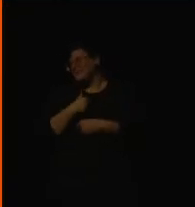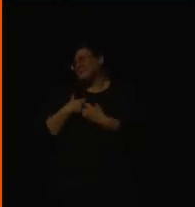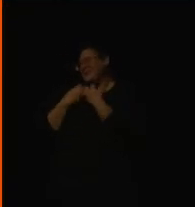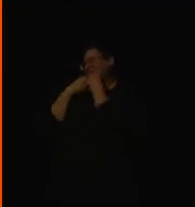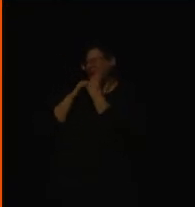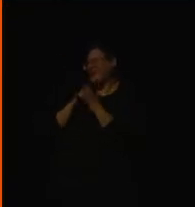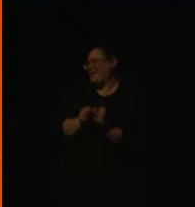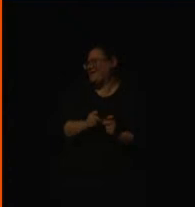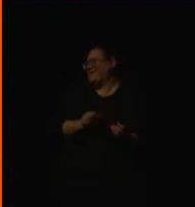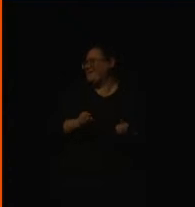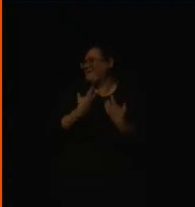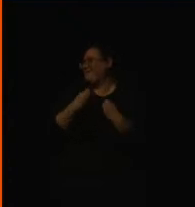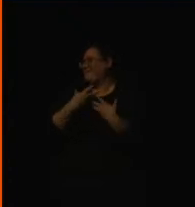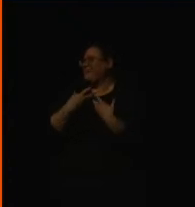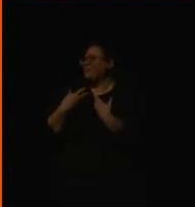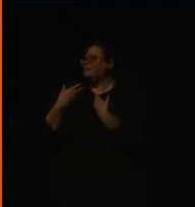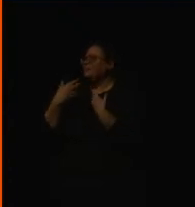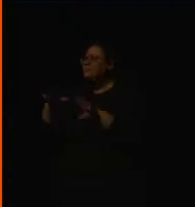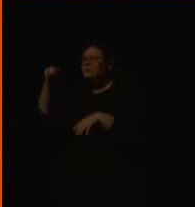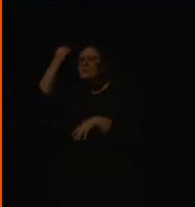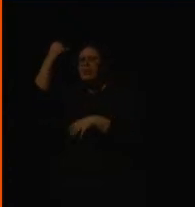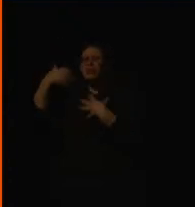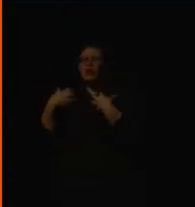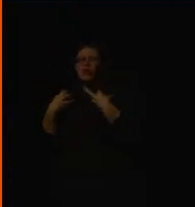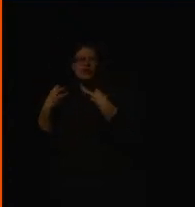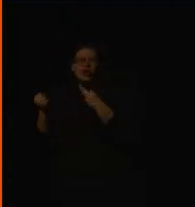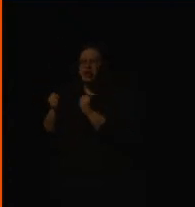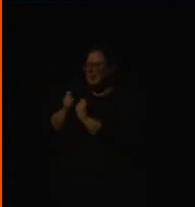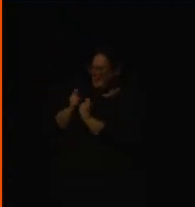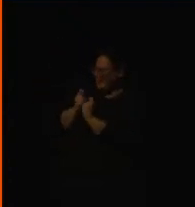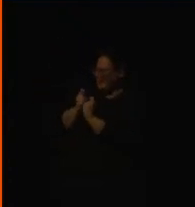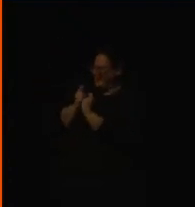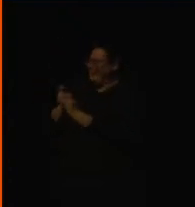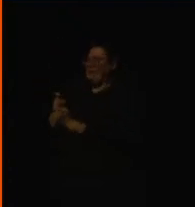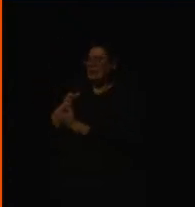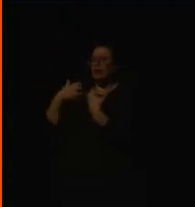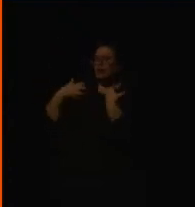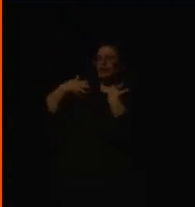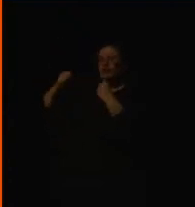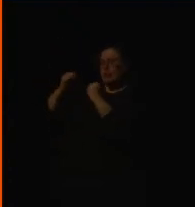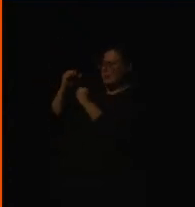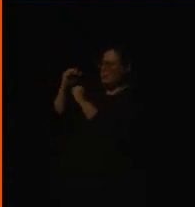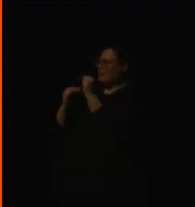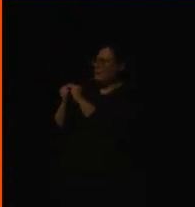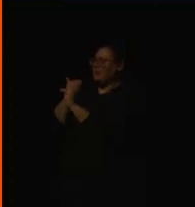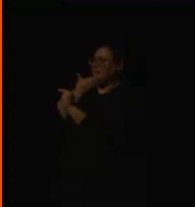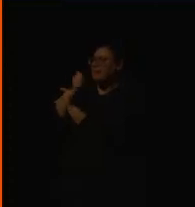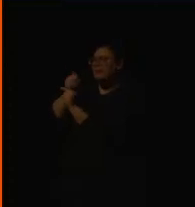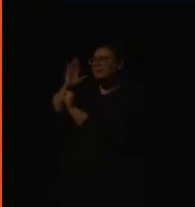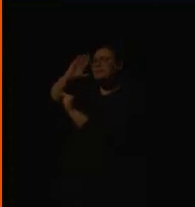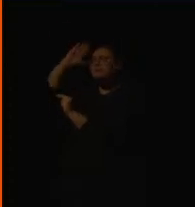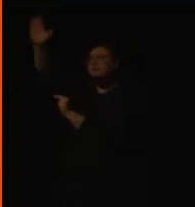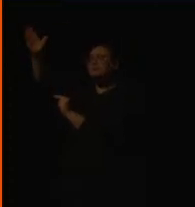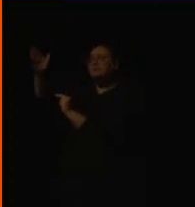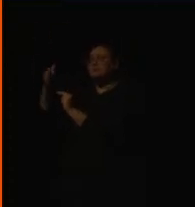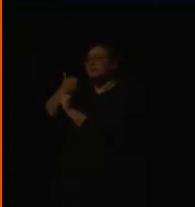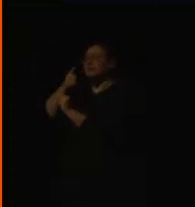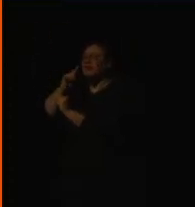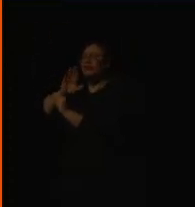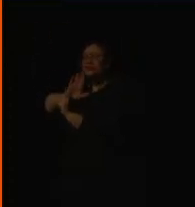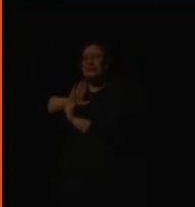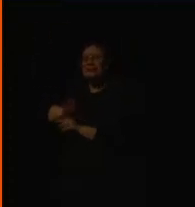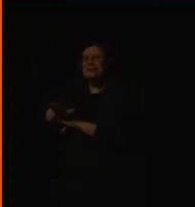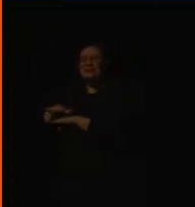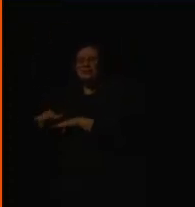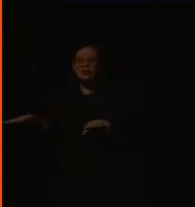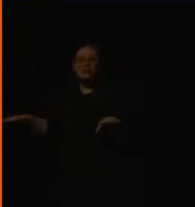took unimaginable courage to devote every ounce of his strength to building a brighter, fairer future for his children